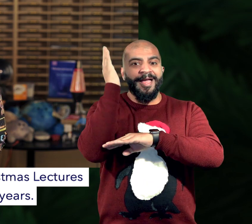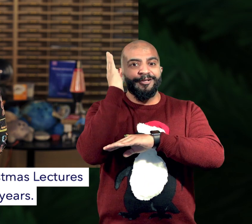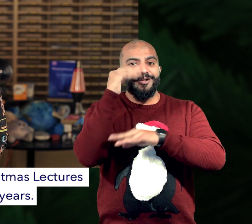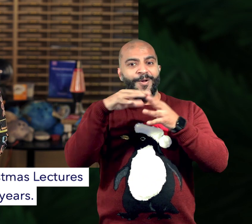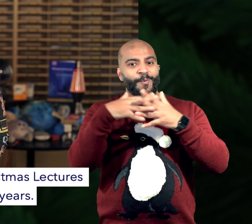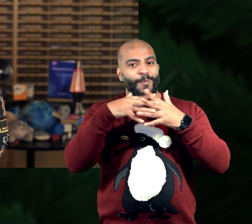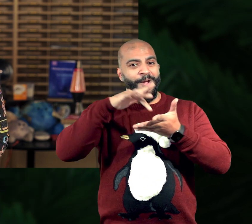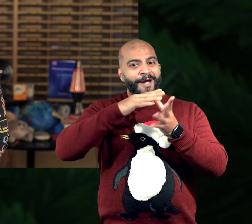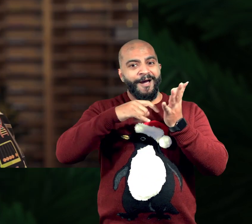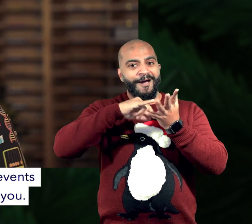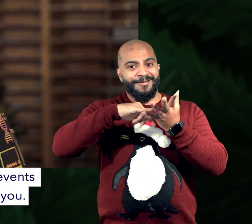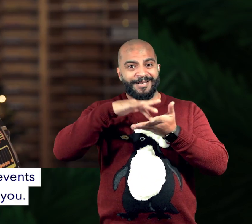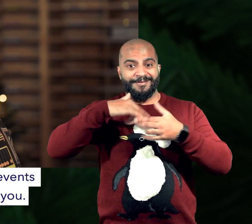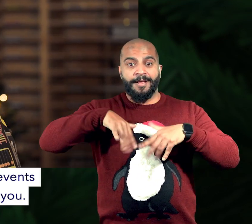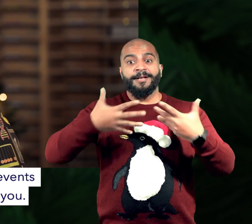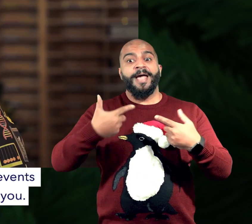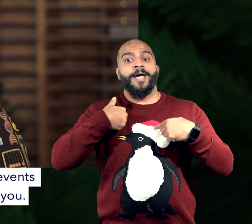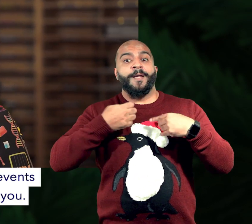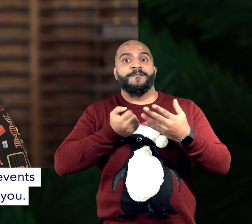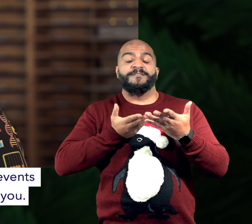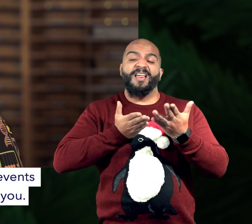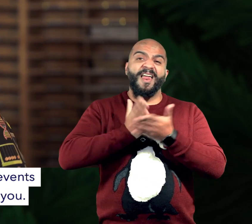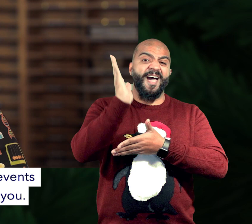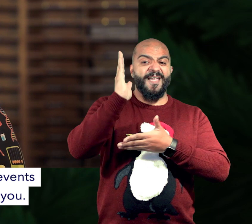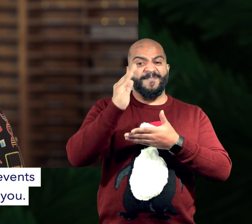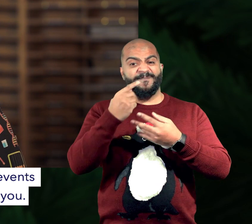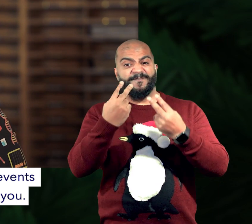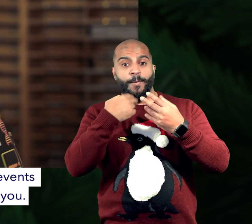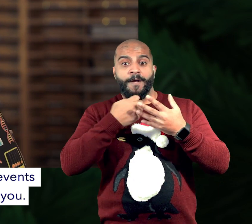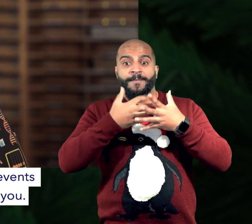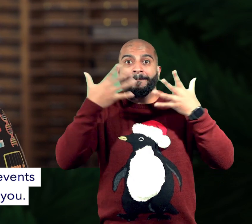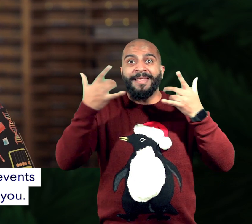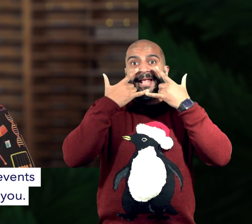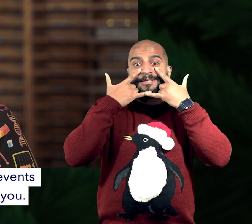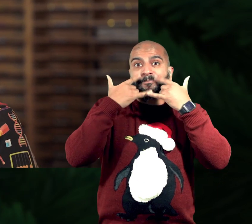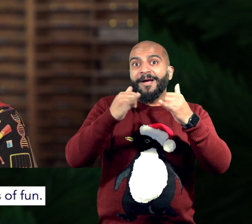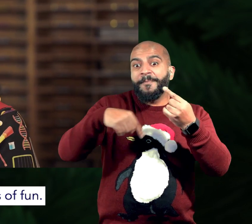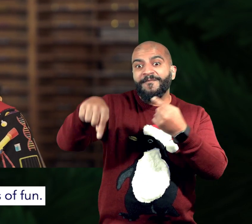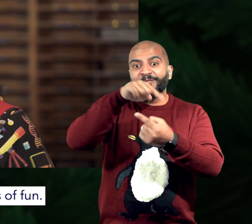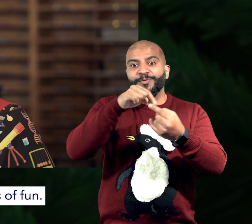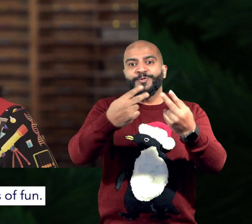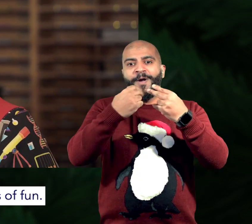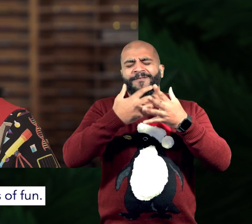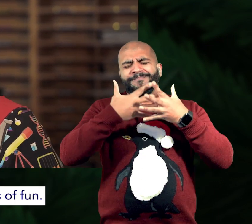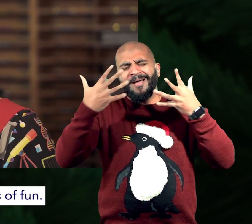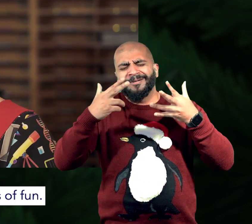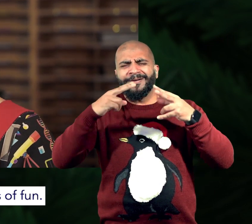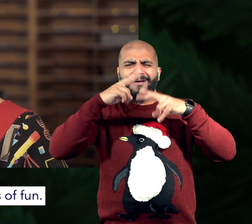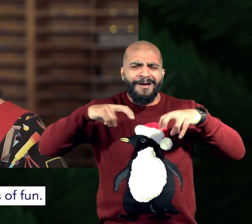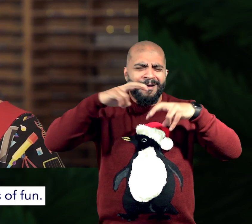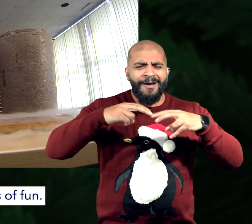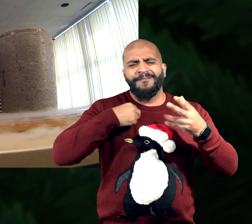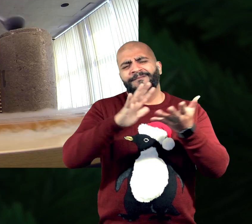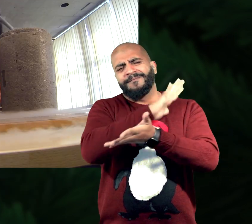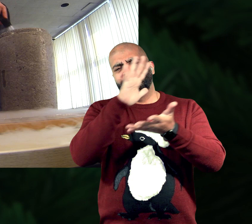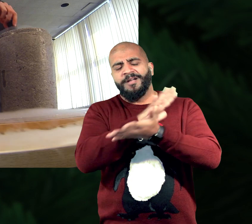Centre in previous years. Usually when you come to our live events, we like to do big experiments for you, giant explosions with huge amounts